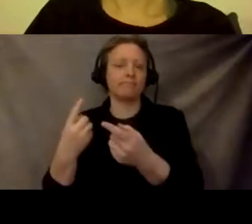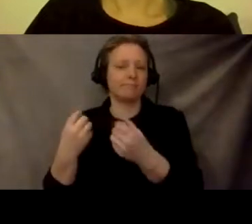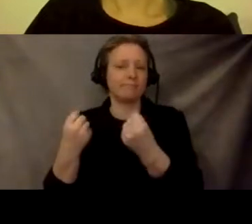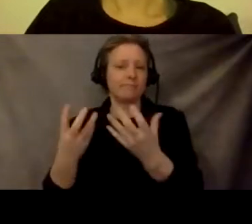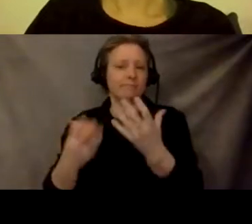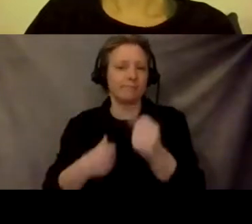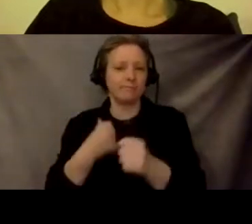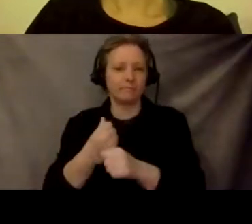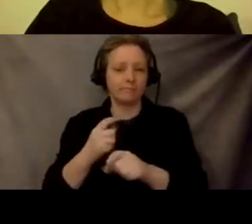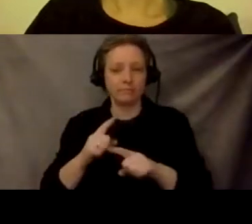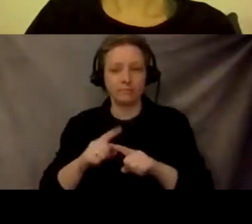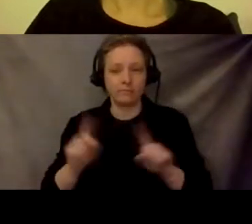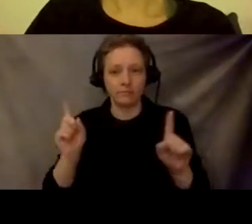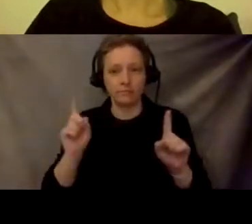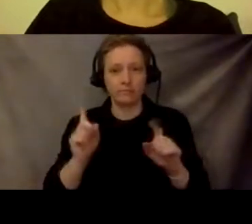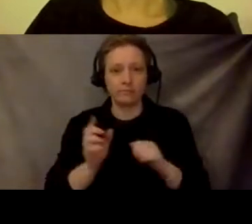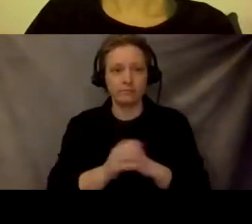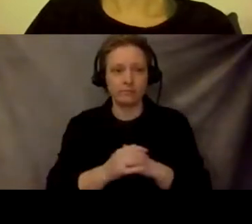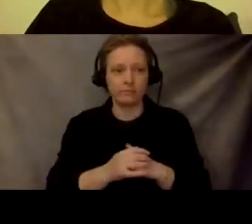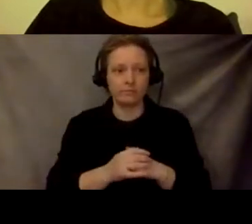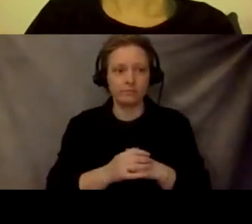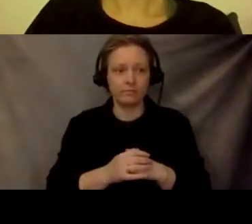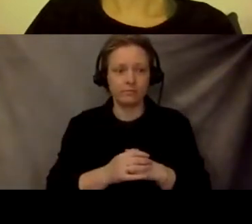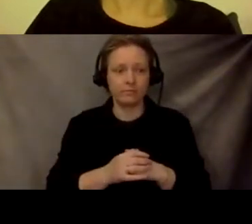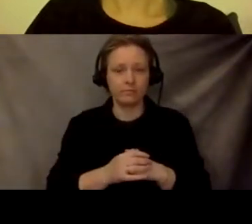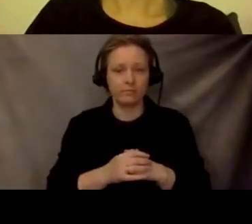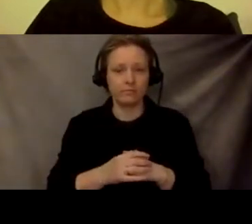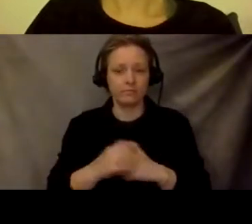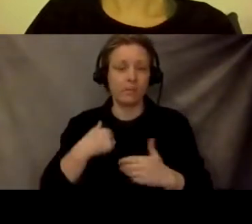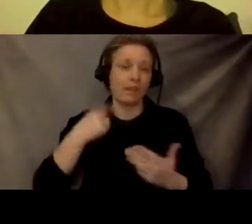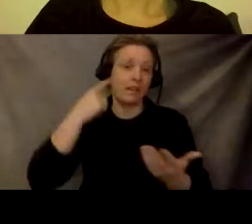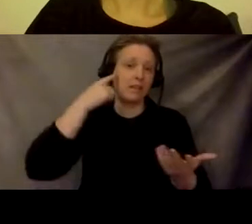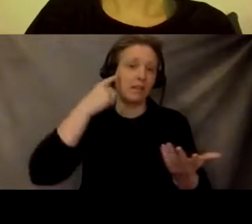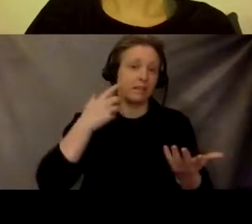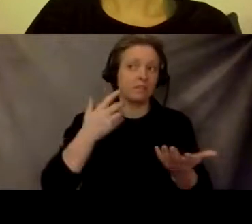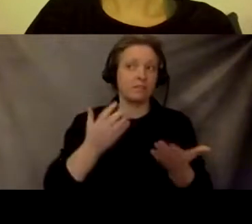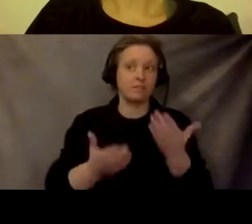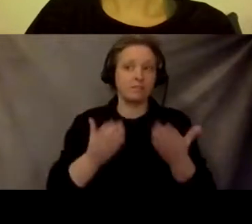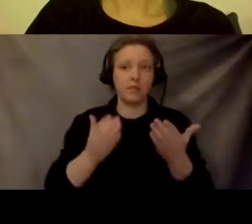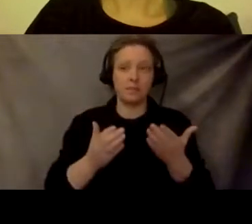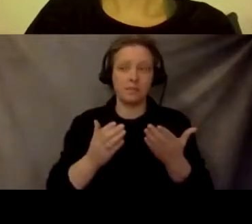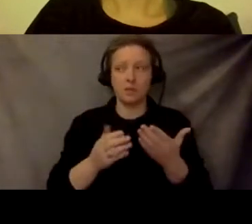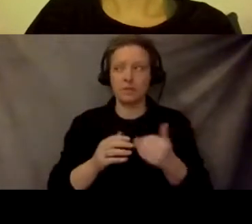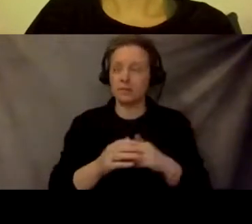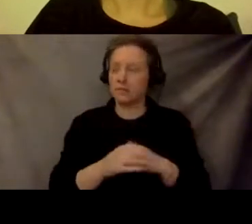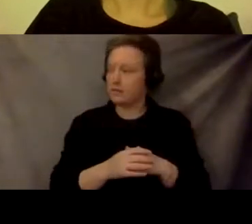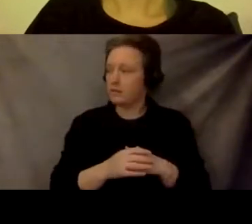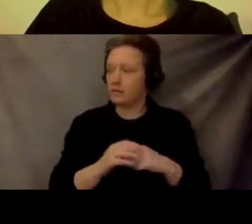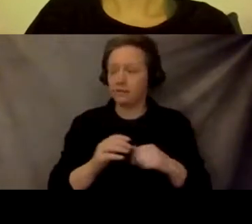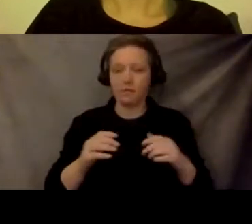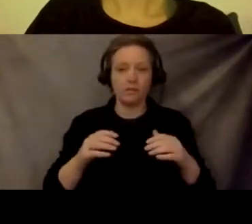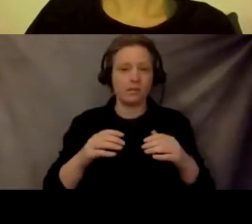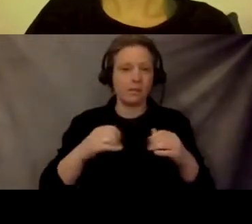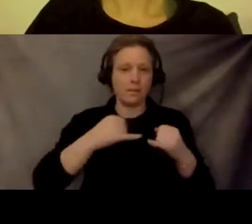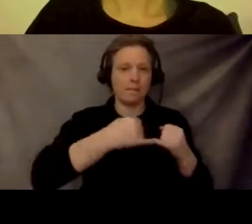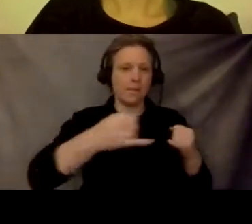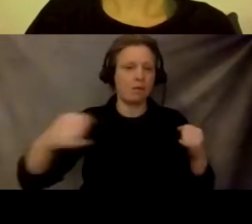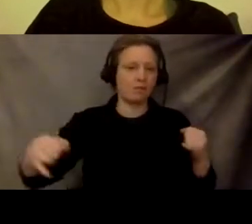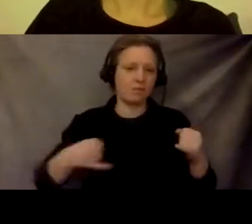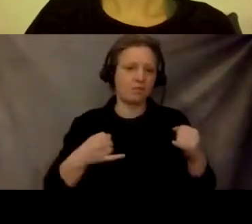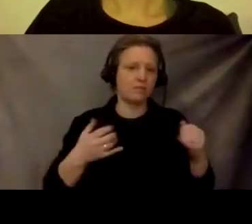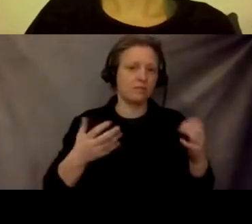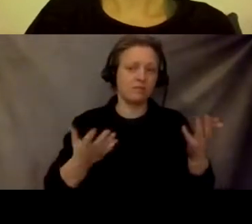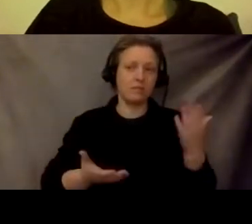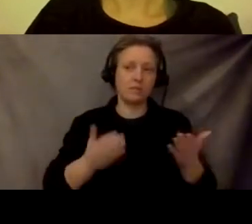break the urban growth boundary and say between 100 and whatever we want to pick, 175th and Hillsborough, all